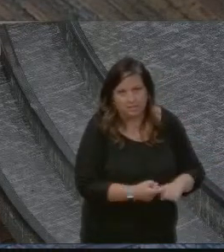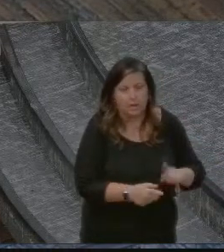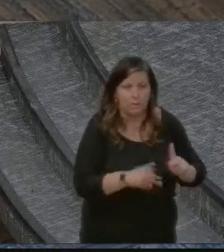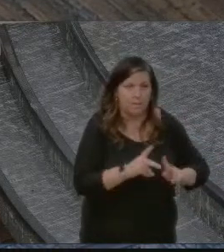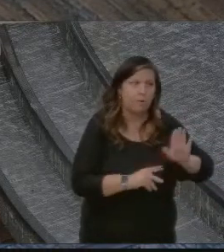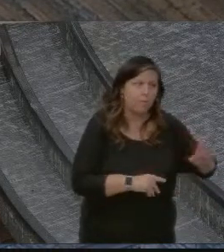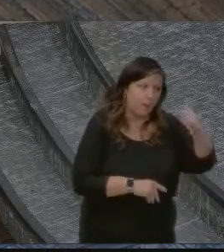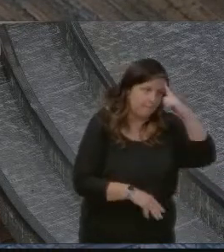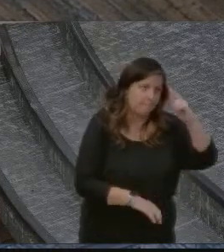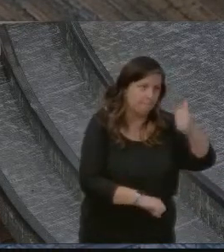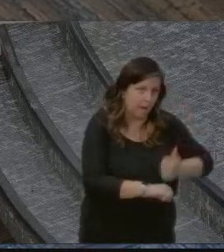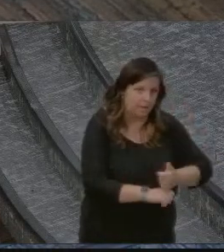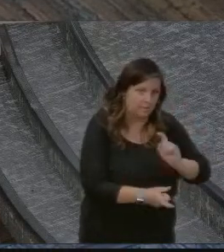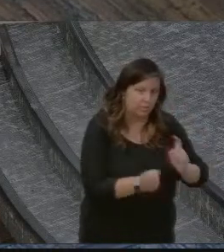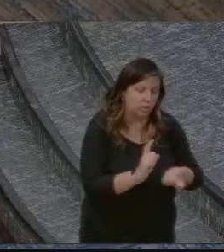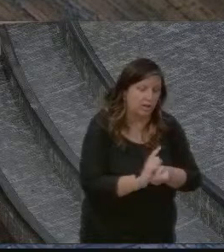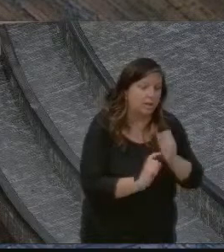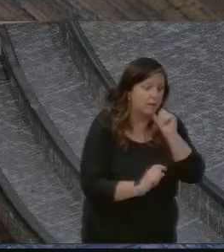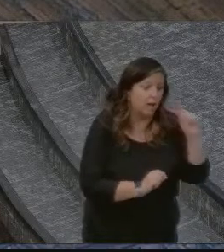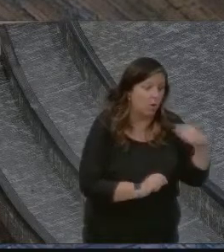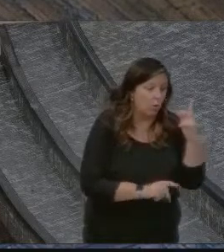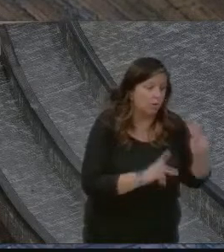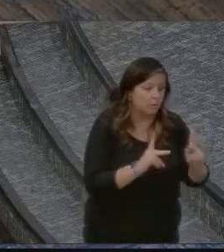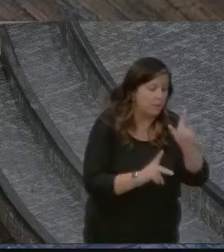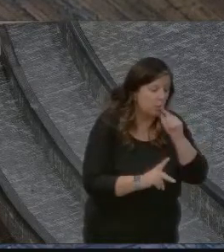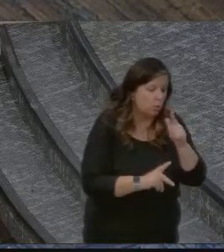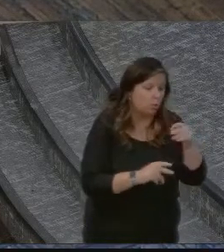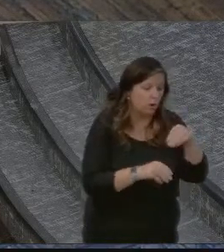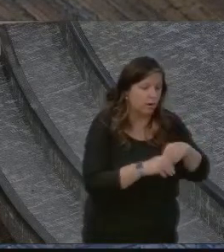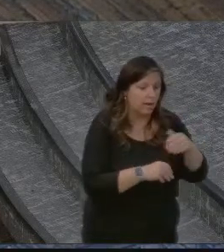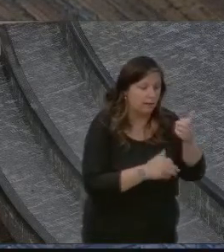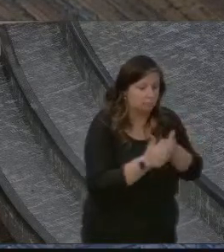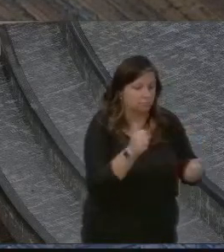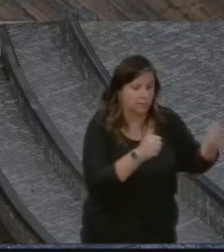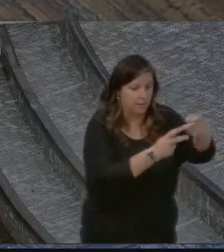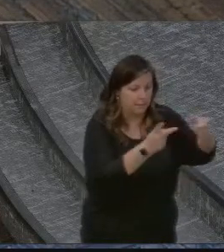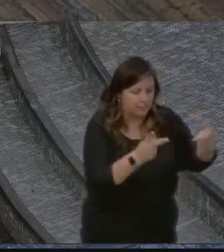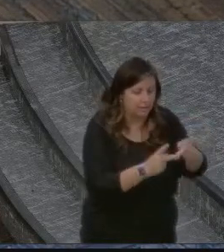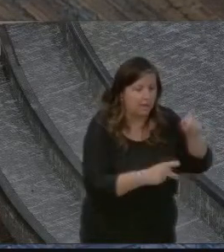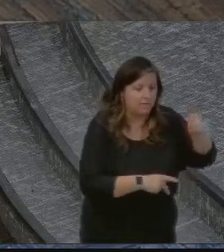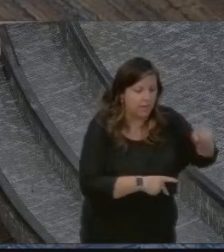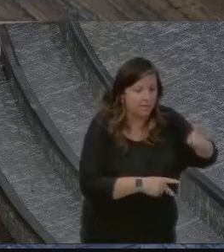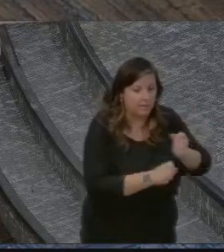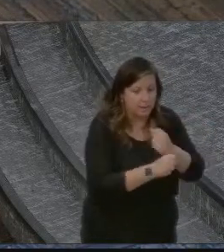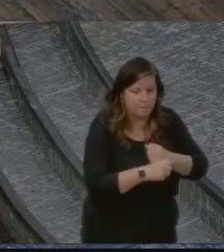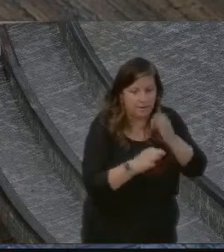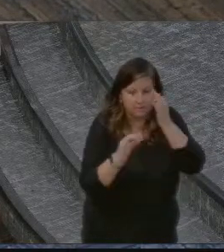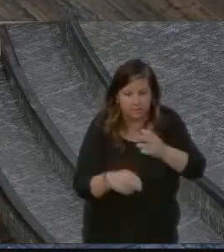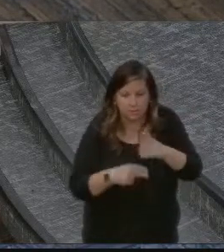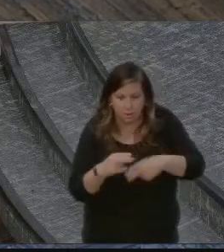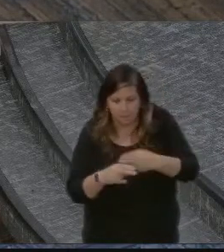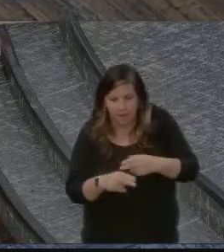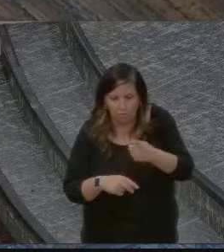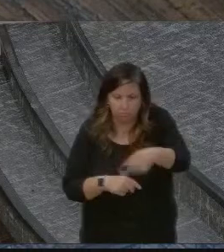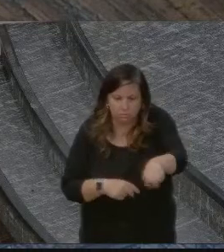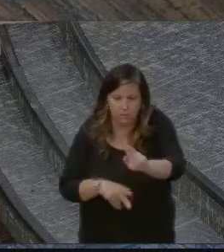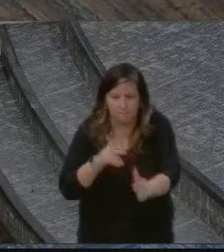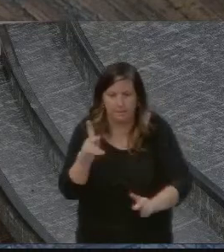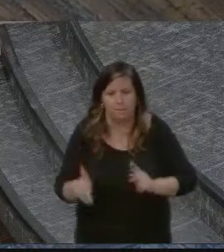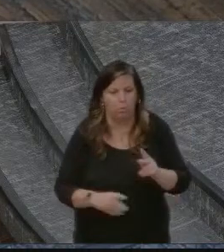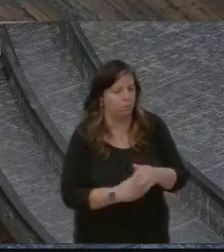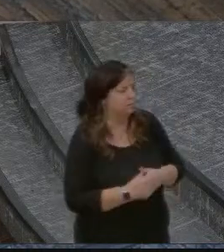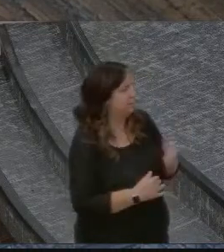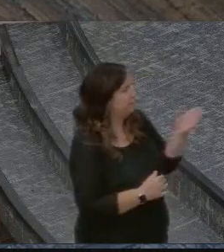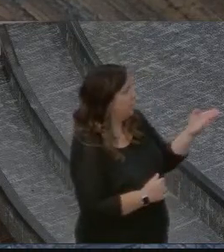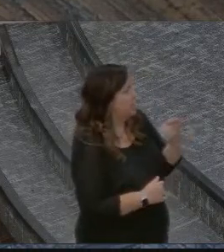mean the people who are in positions to make decisions about the people. So just to, I guess,